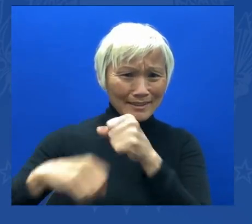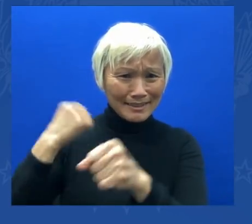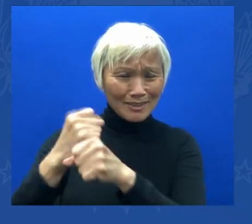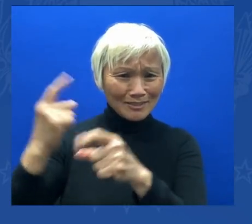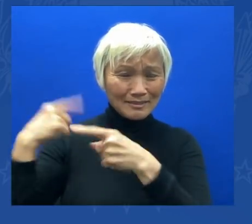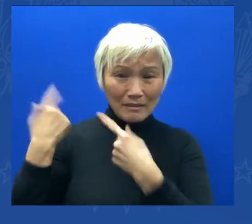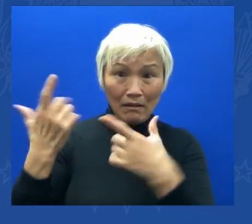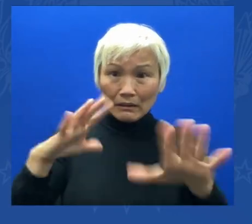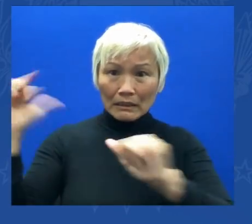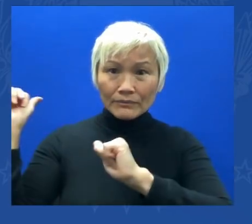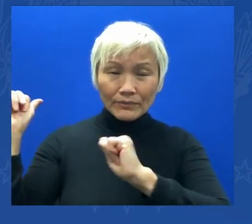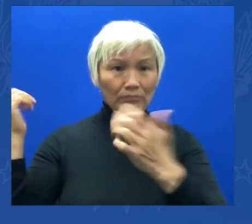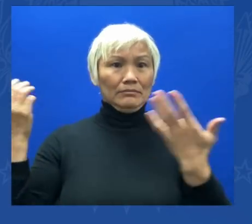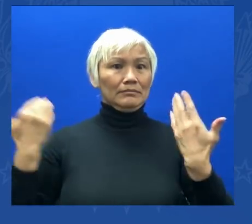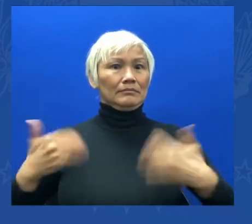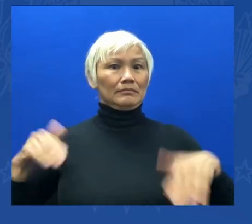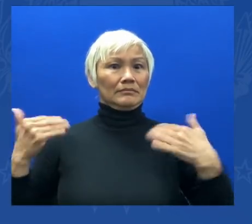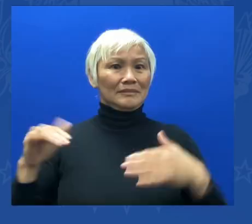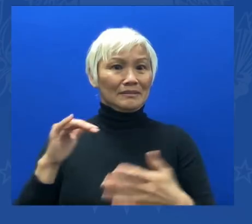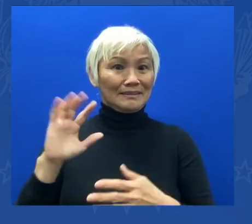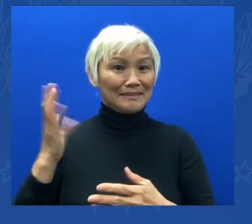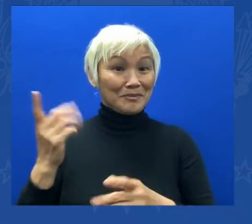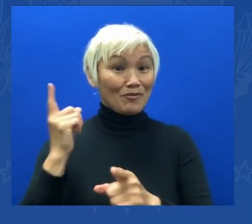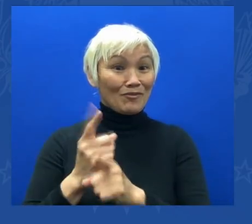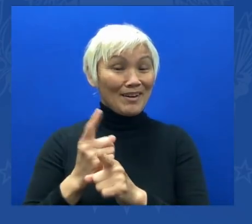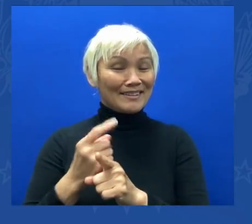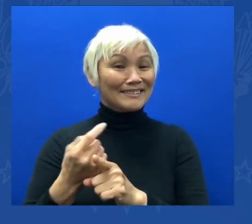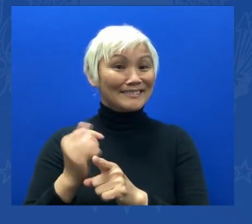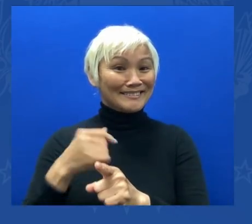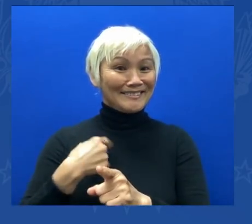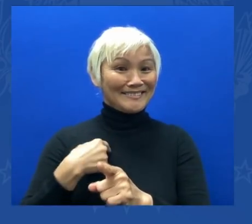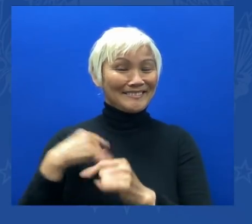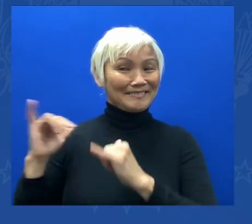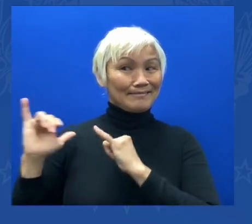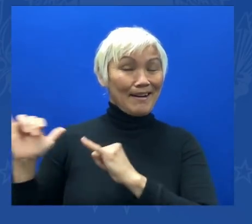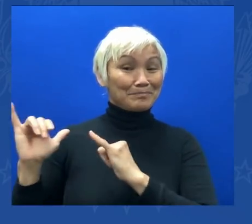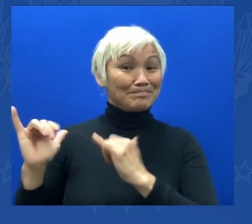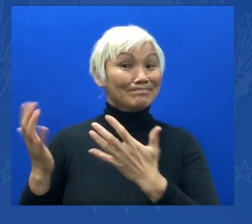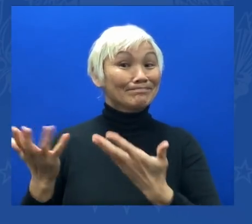to follow pros like James and Billy Eichner. Billy, where are you again?